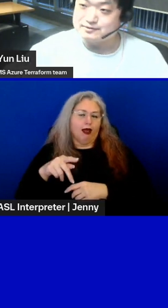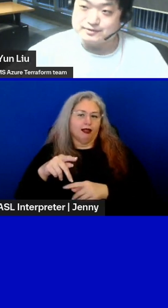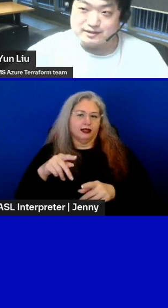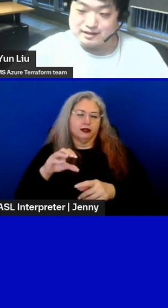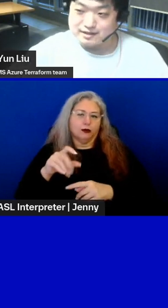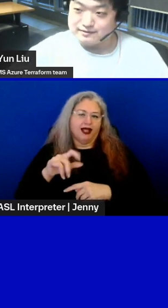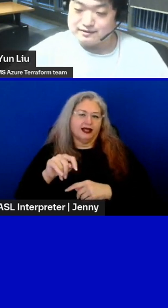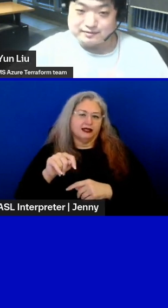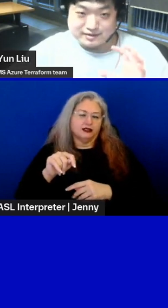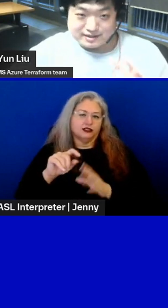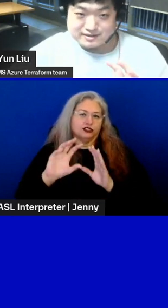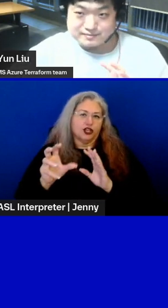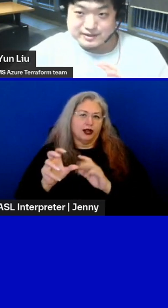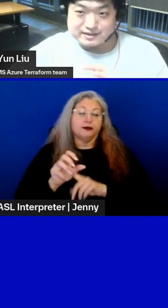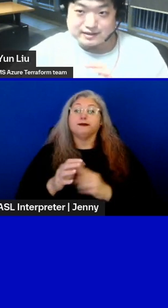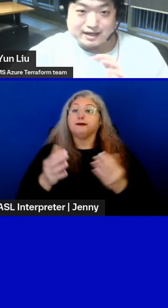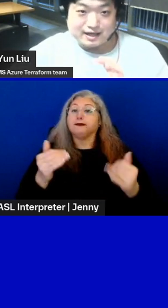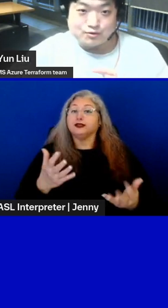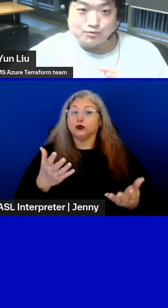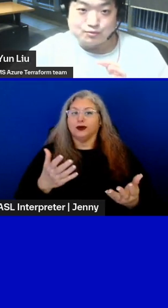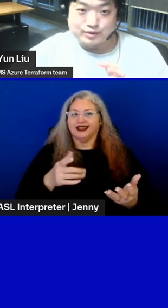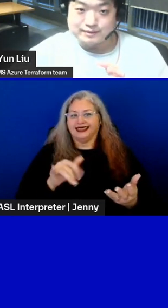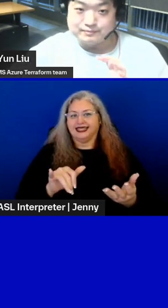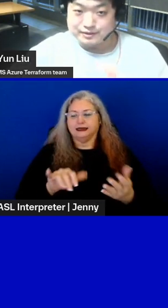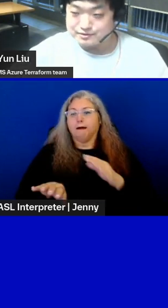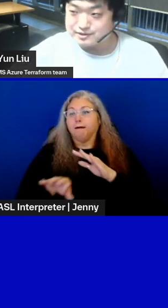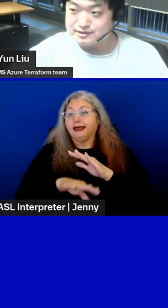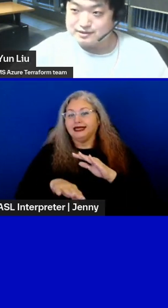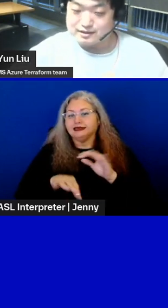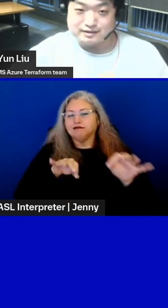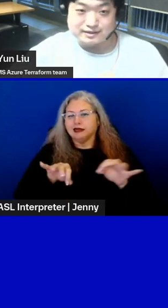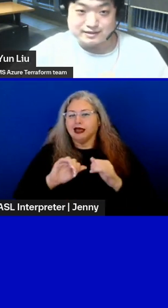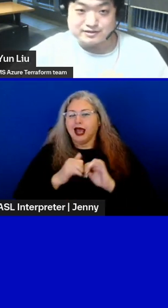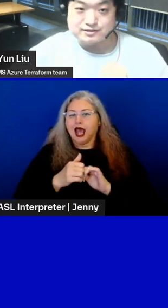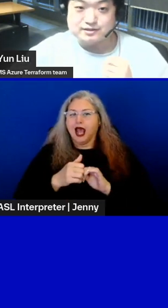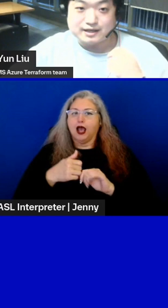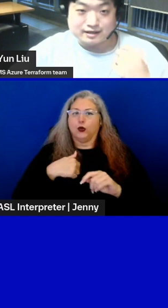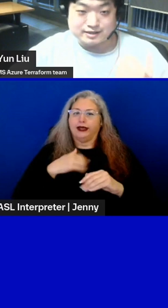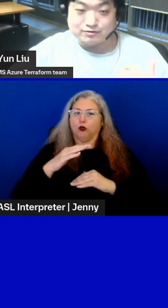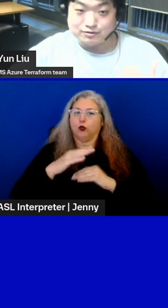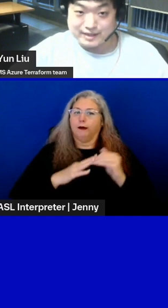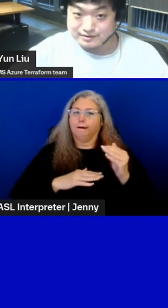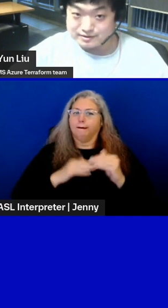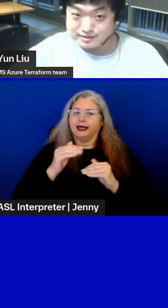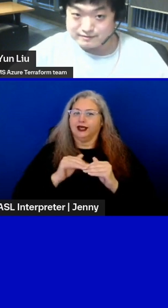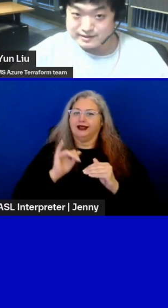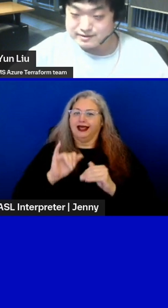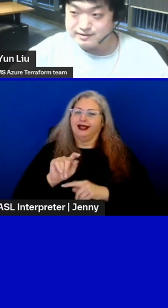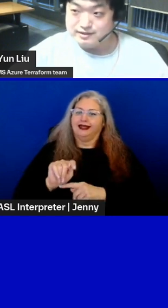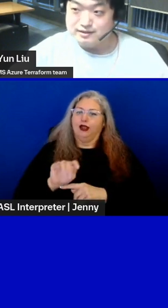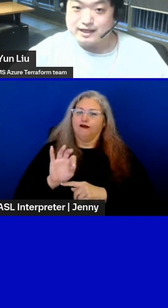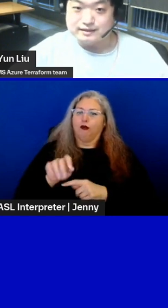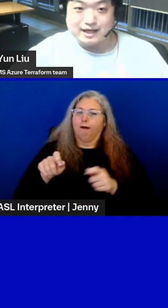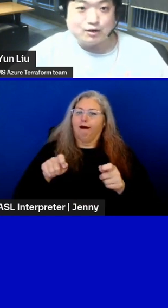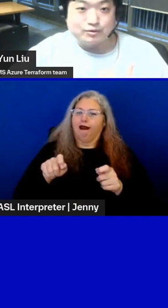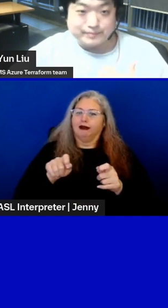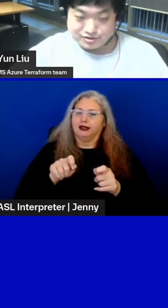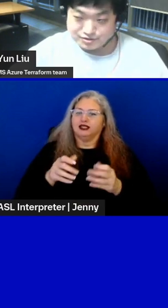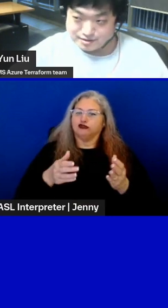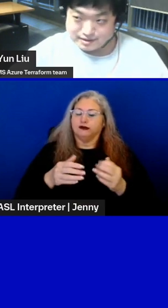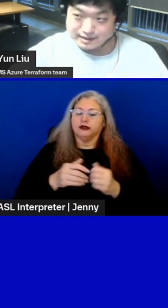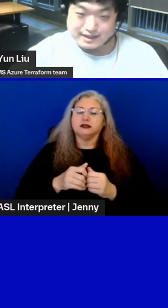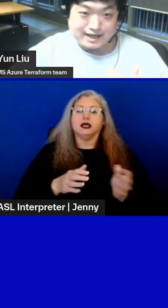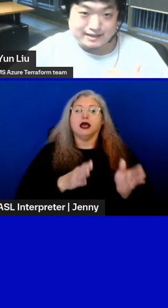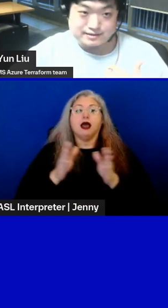Okay, so this is basically how we build this Terraform Handler service and how we